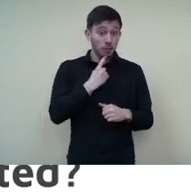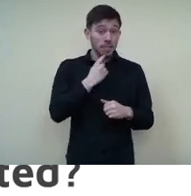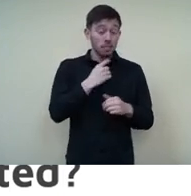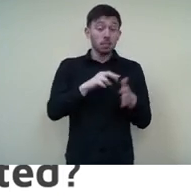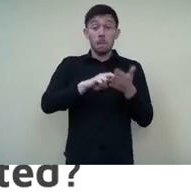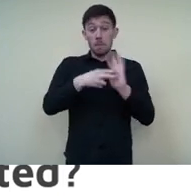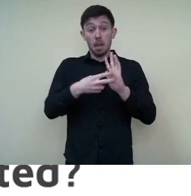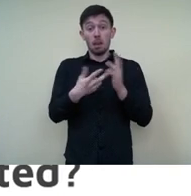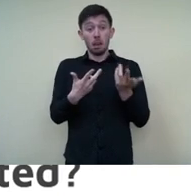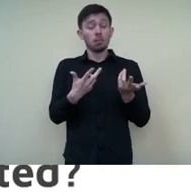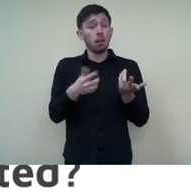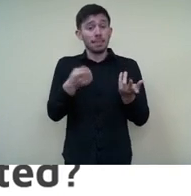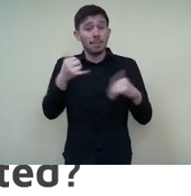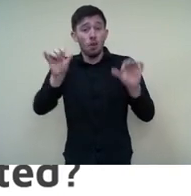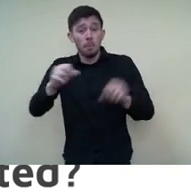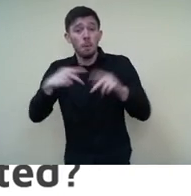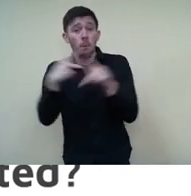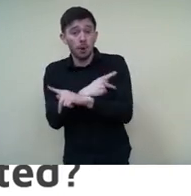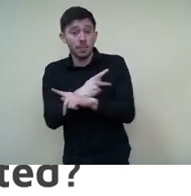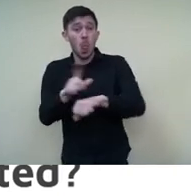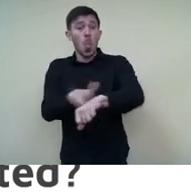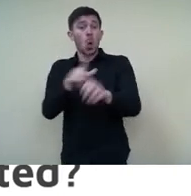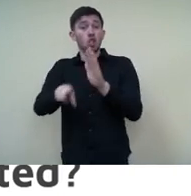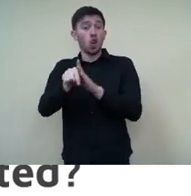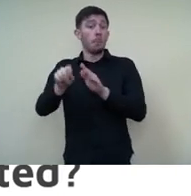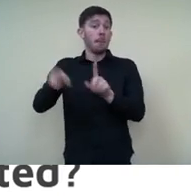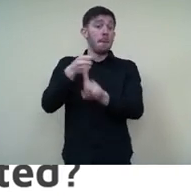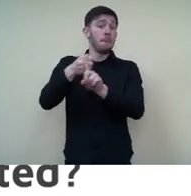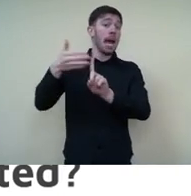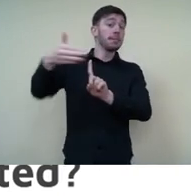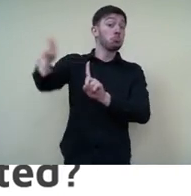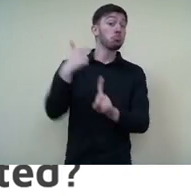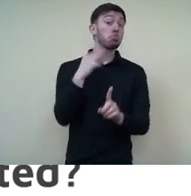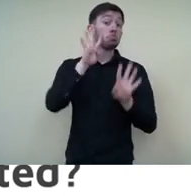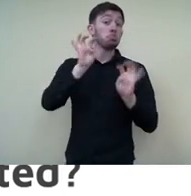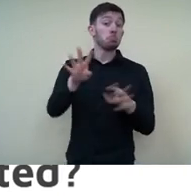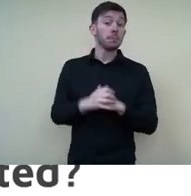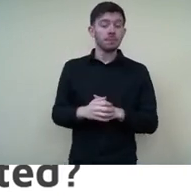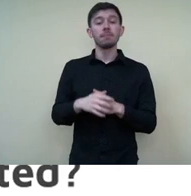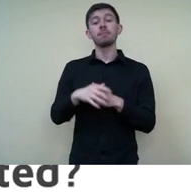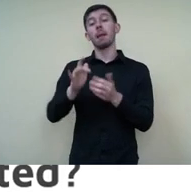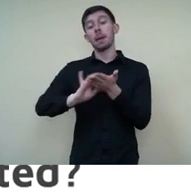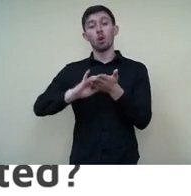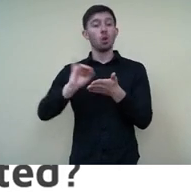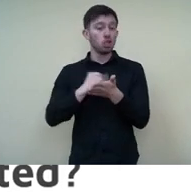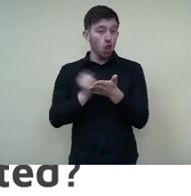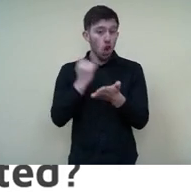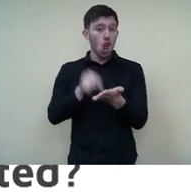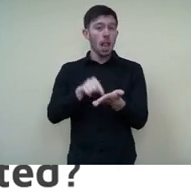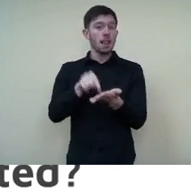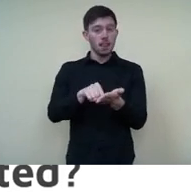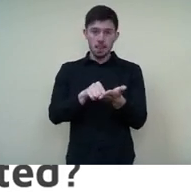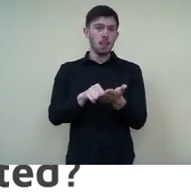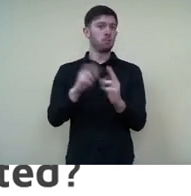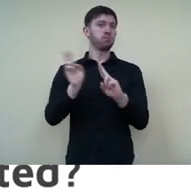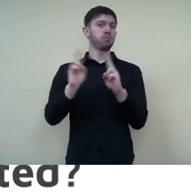more serious, and it doesn't mean there aren't long-term impacts from it. So the Lancet, which is a medical journal, the second most notable one in the world, noted